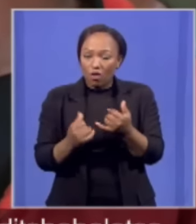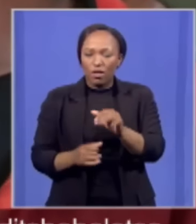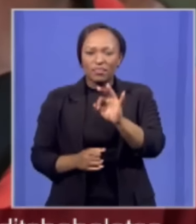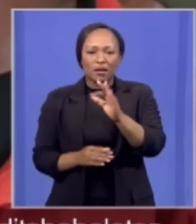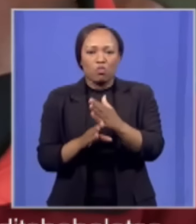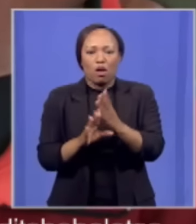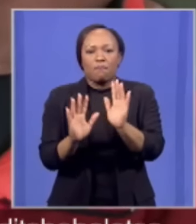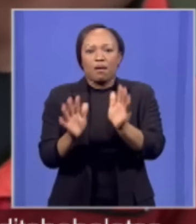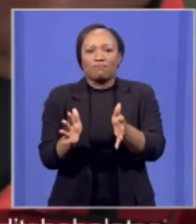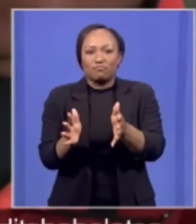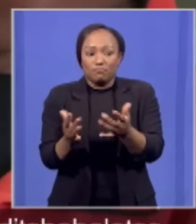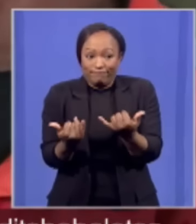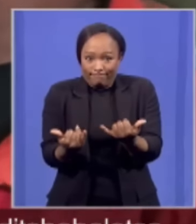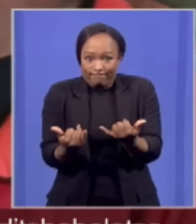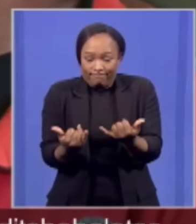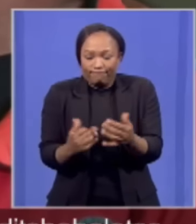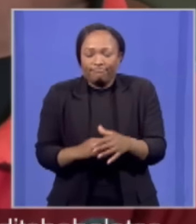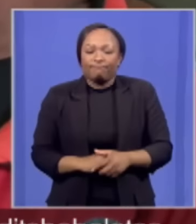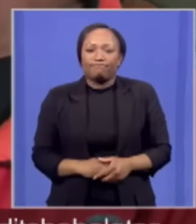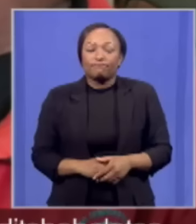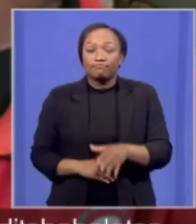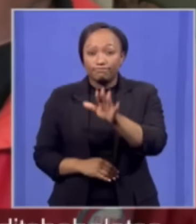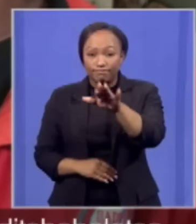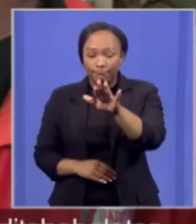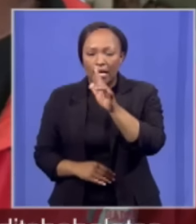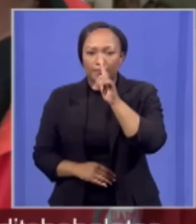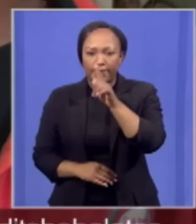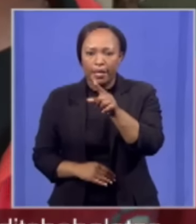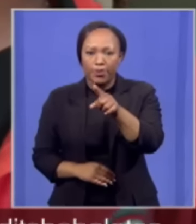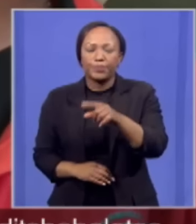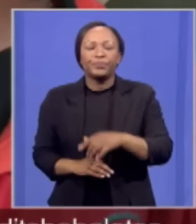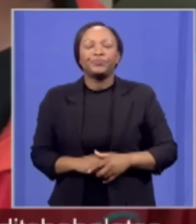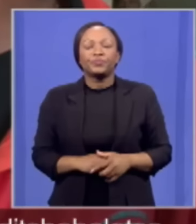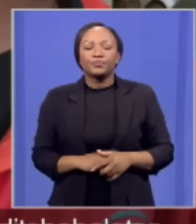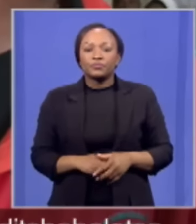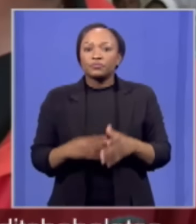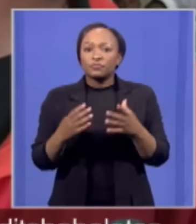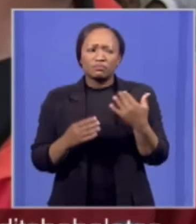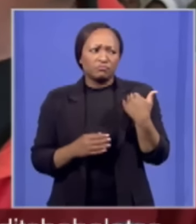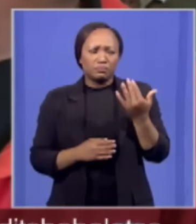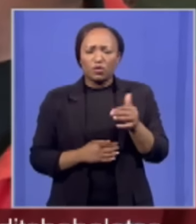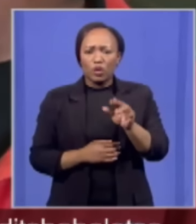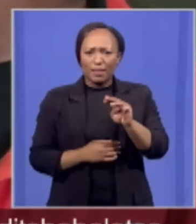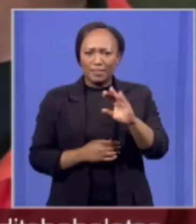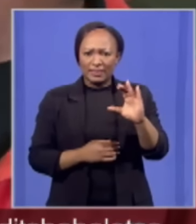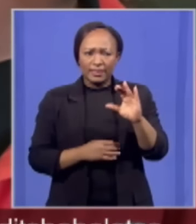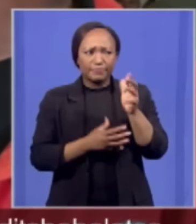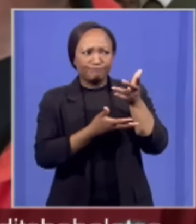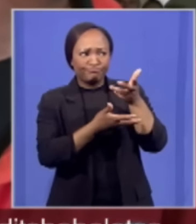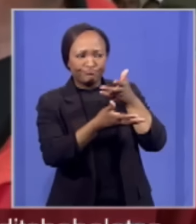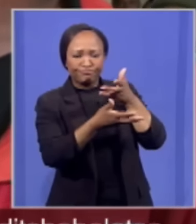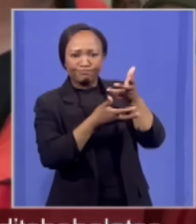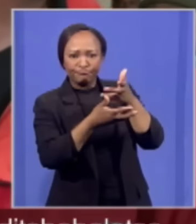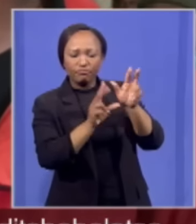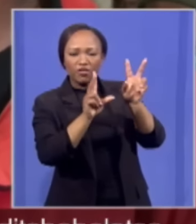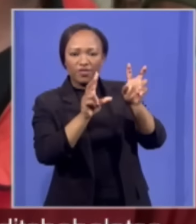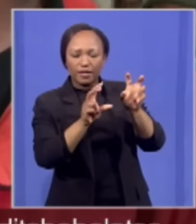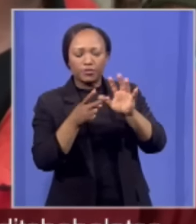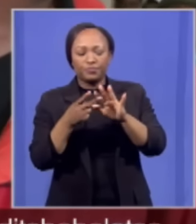Only 3. Now let me tell you, we have talked to the MEC over this issue. We have talked